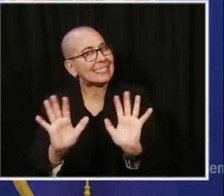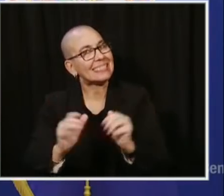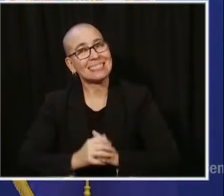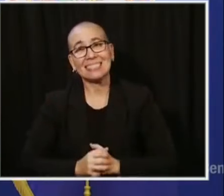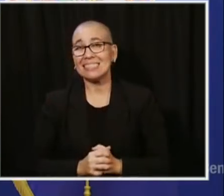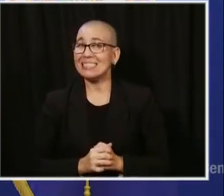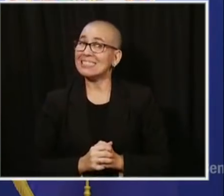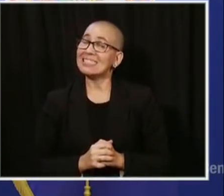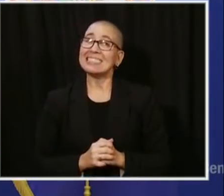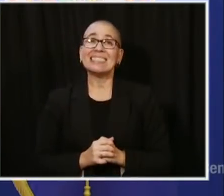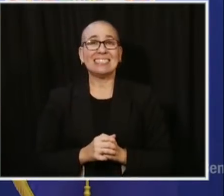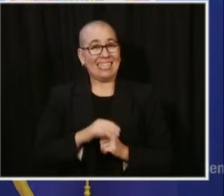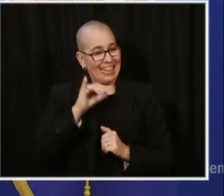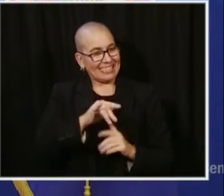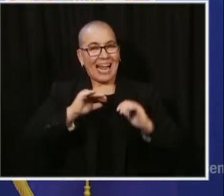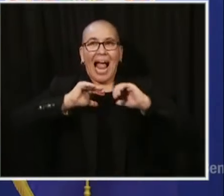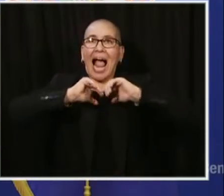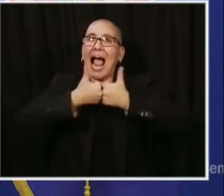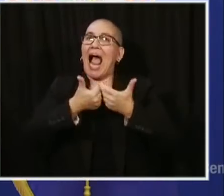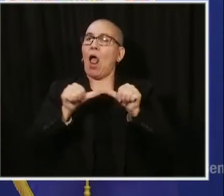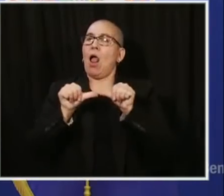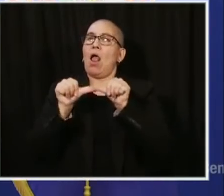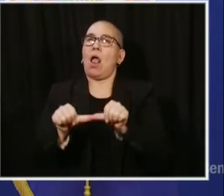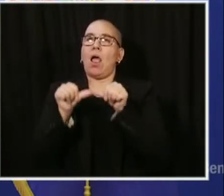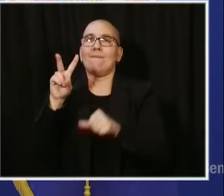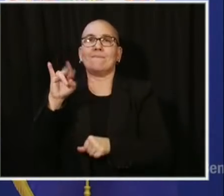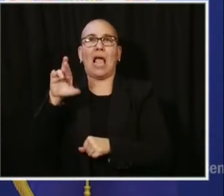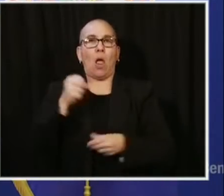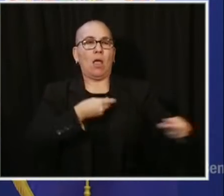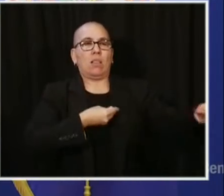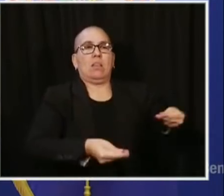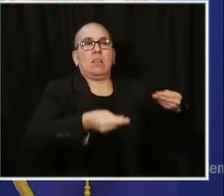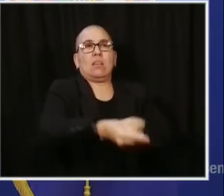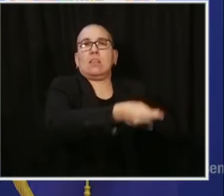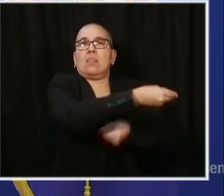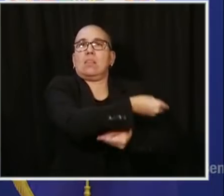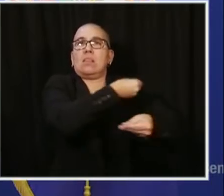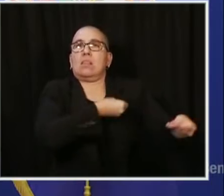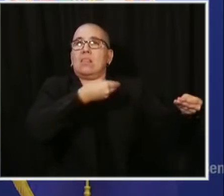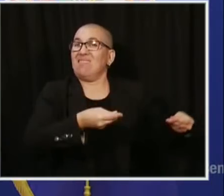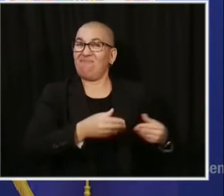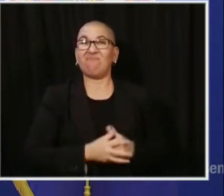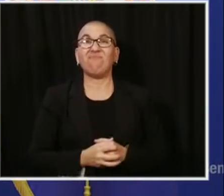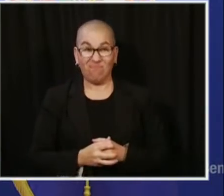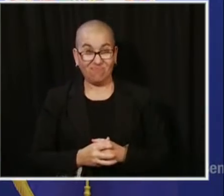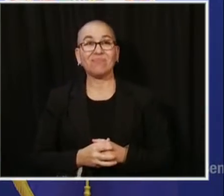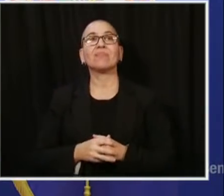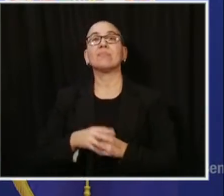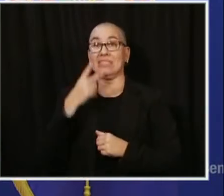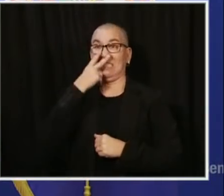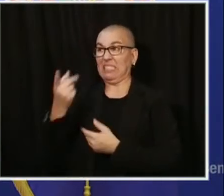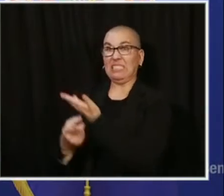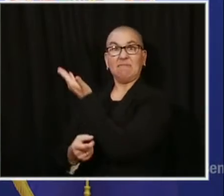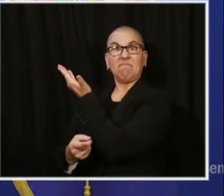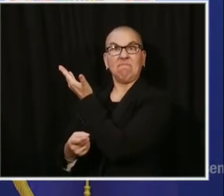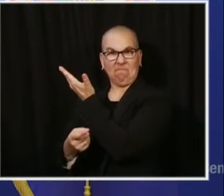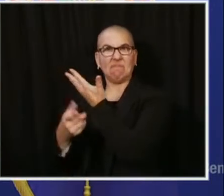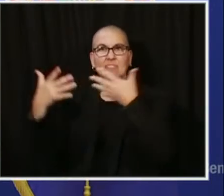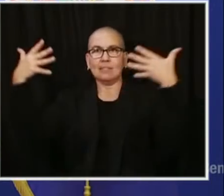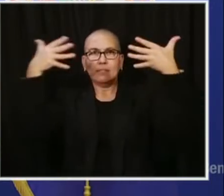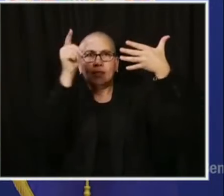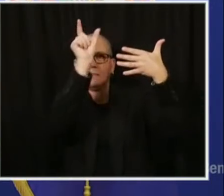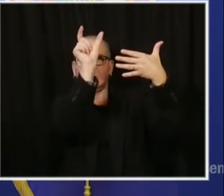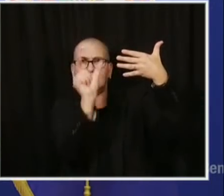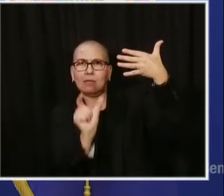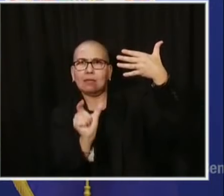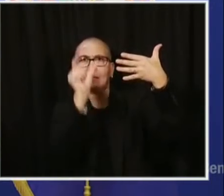to come from. And so in this, that middle piece of this, each of us has a role. This is where, and I continue to say this, if we